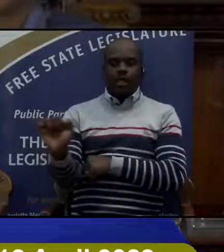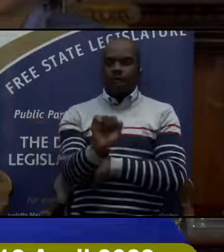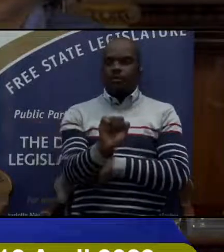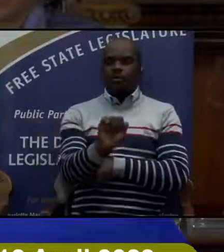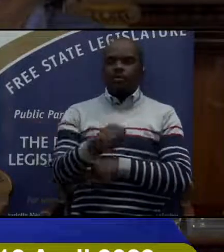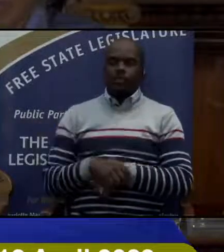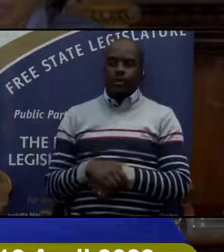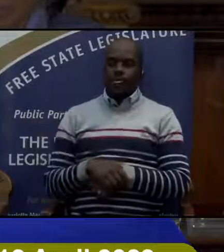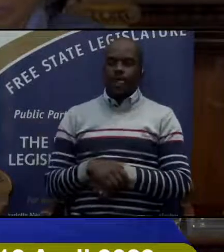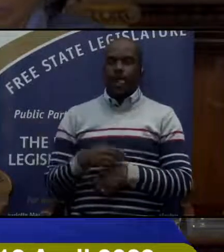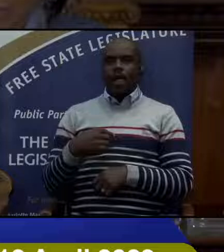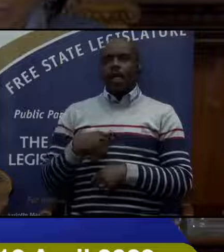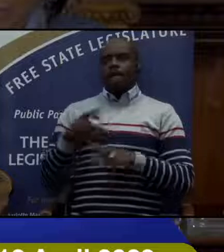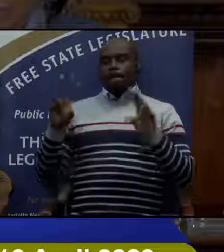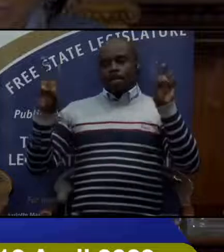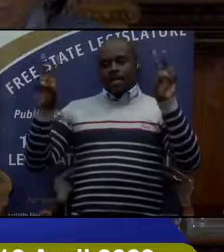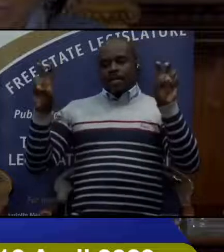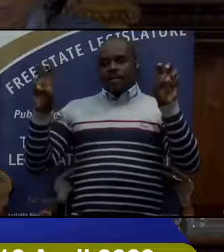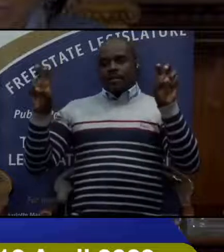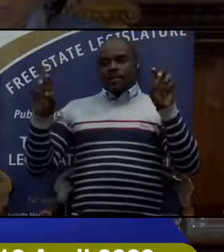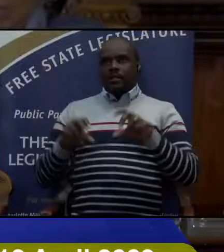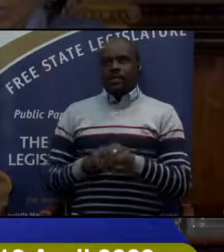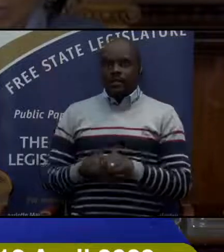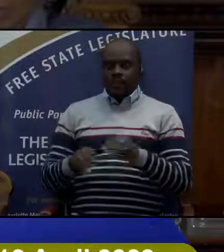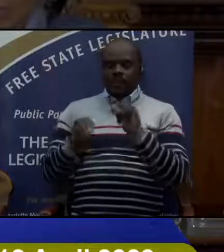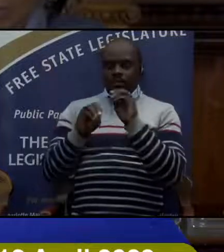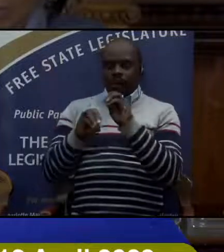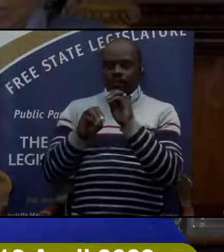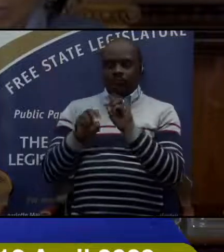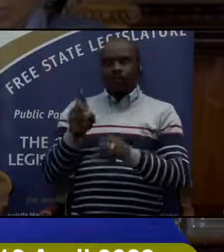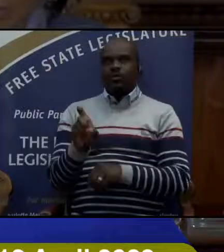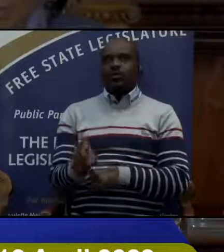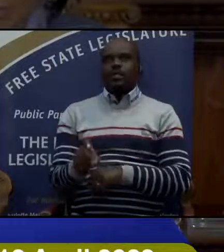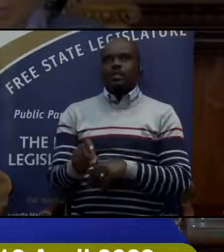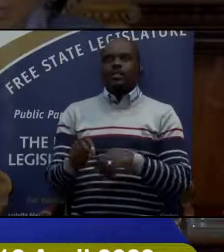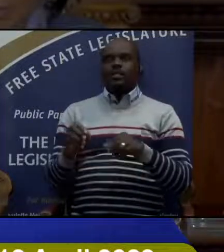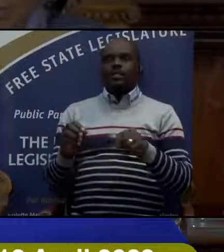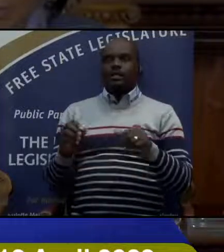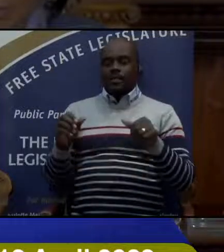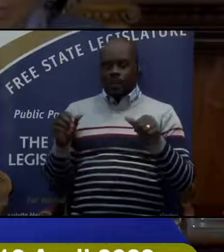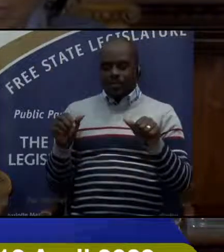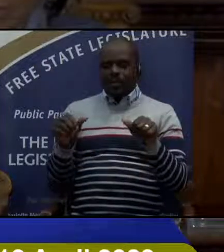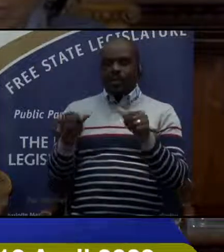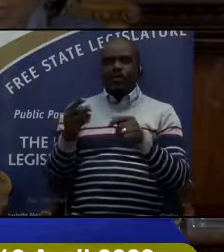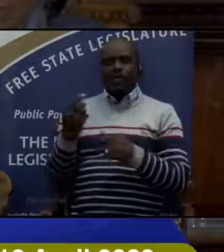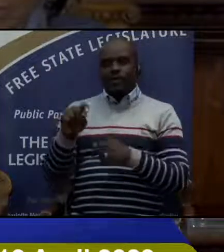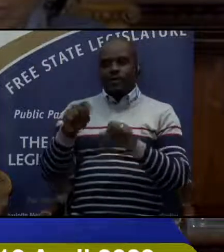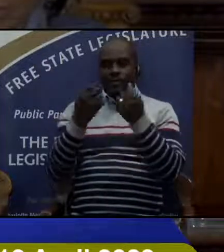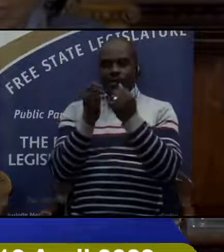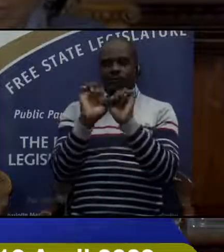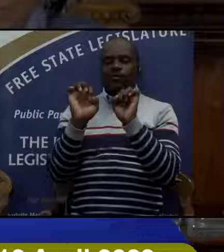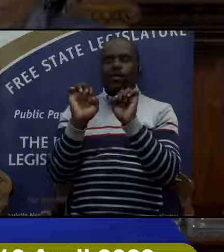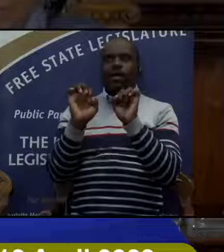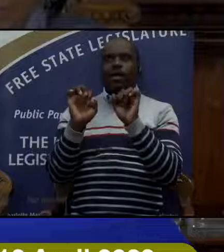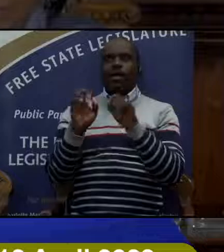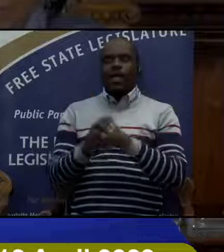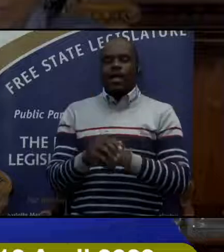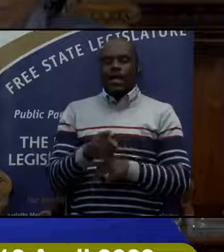I quote, "Education shall be free, compulsory, universal, and equal for all